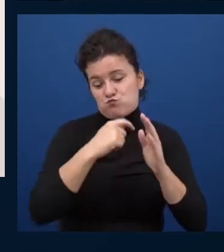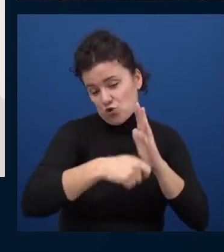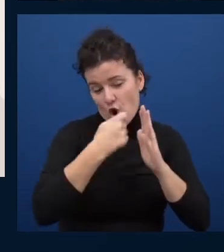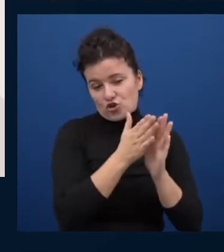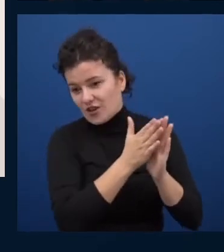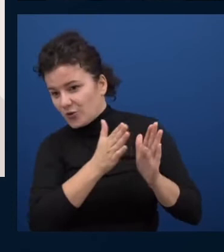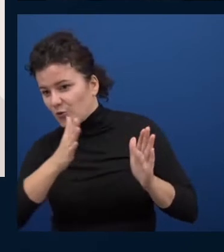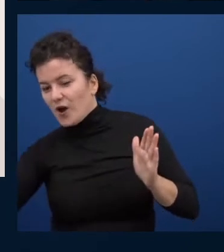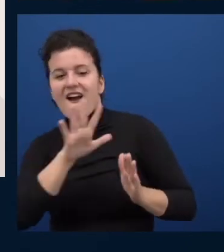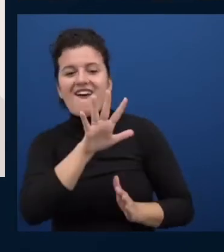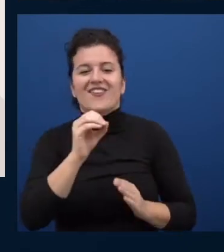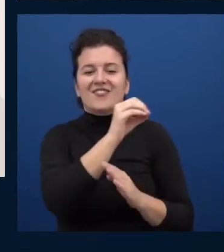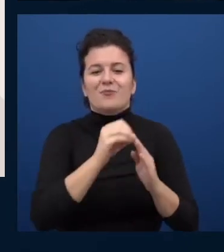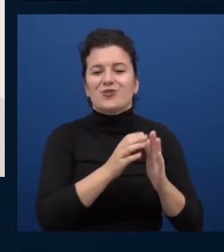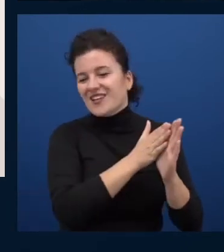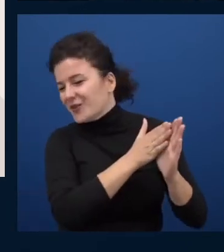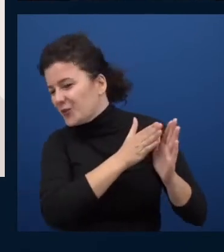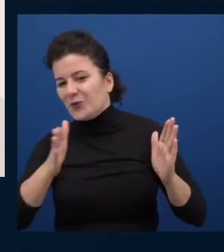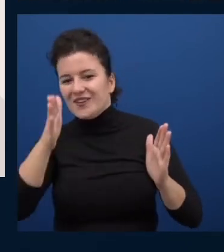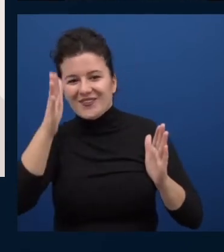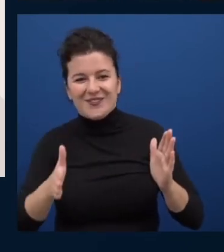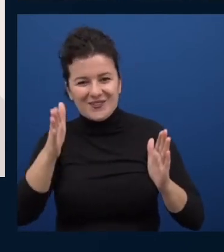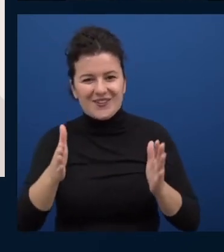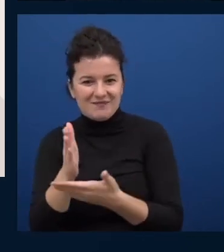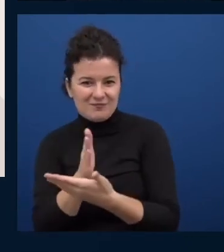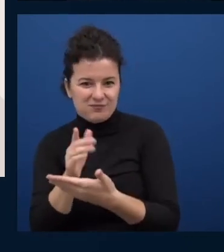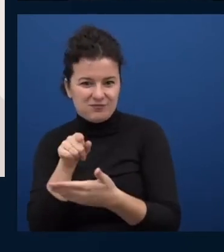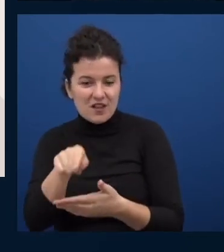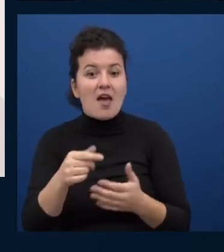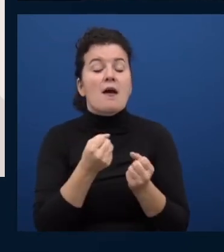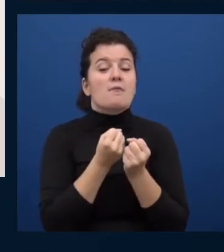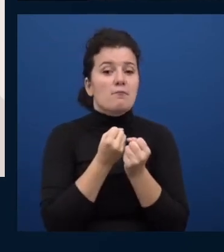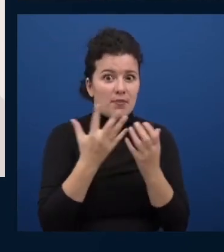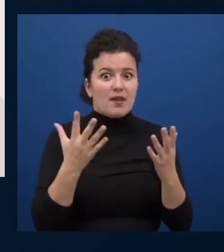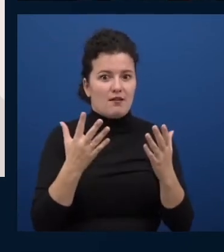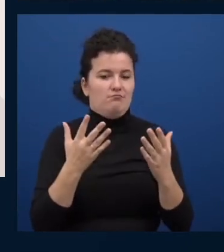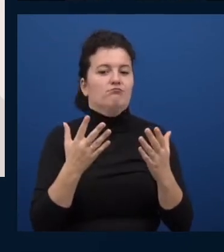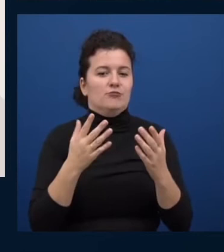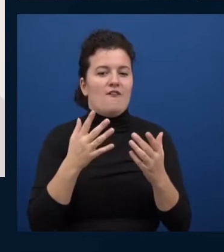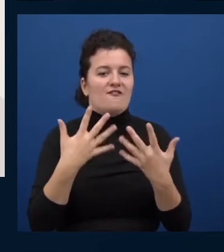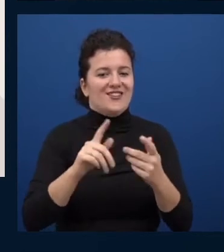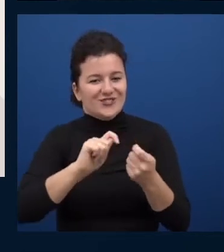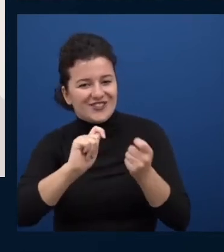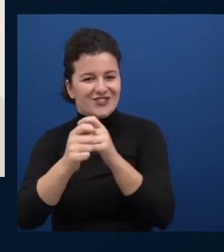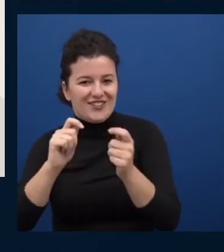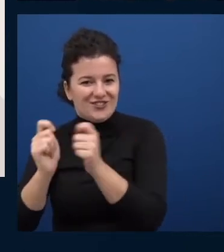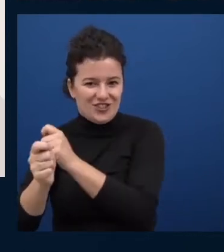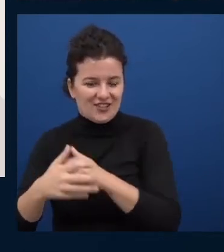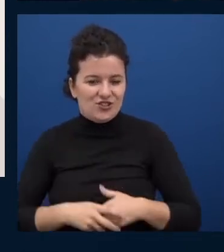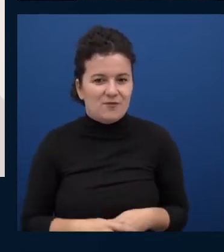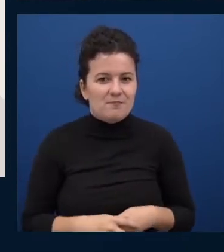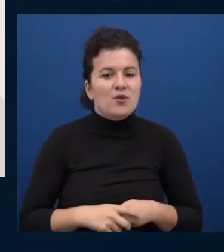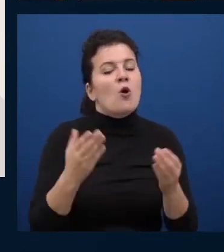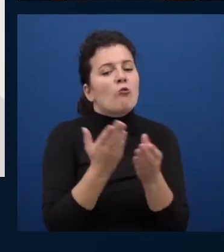see on the right side, we have allocated big blocks or a lot of time to revisit all the documentation, and we have